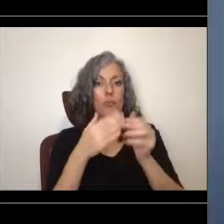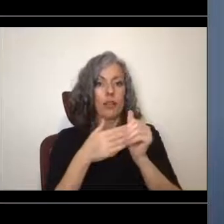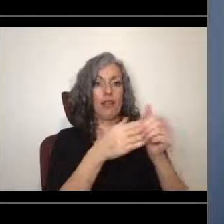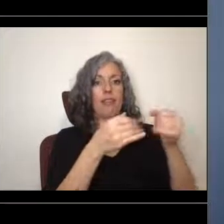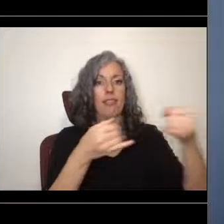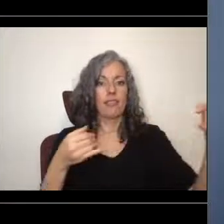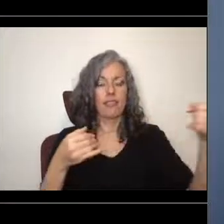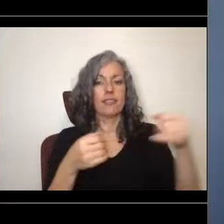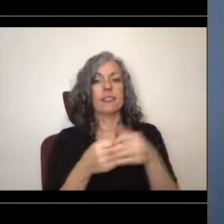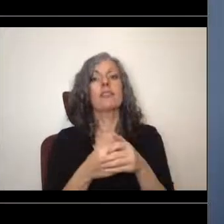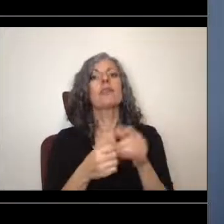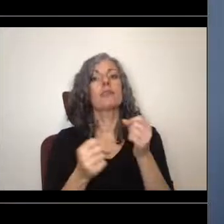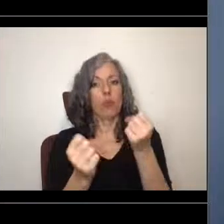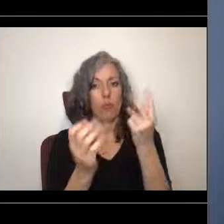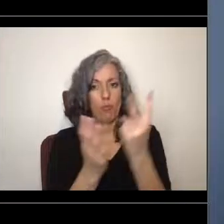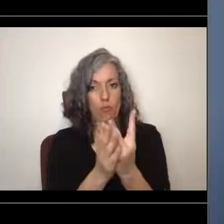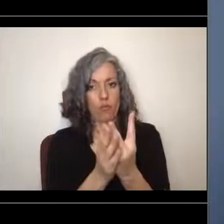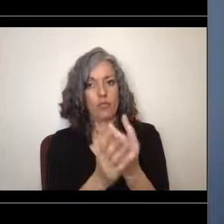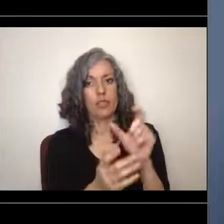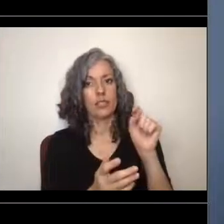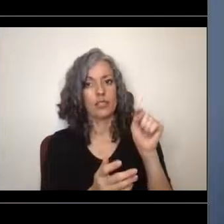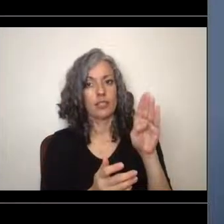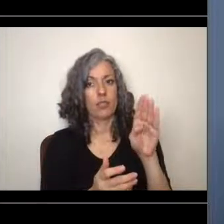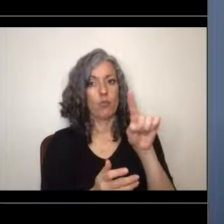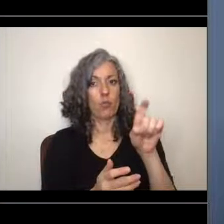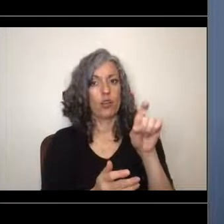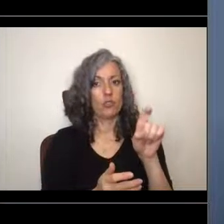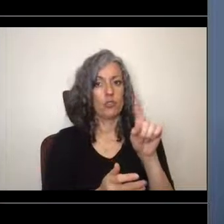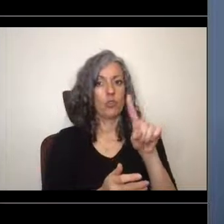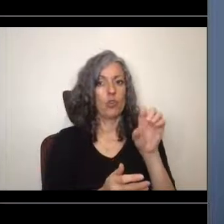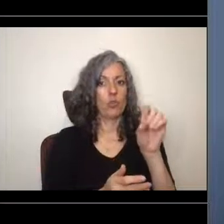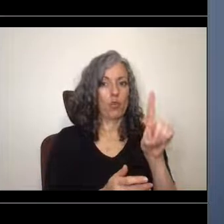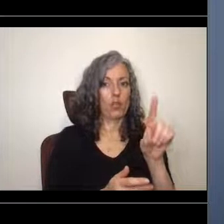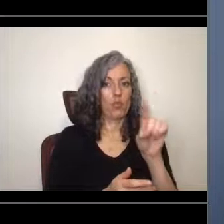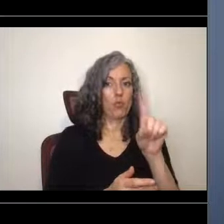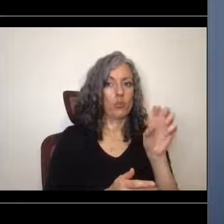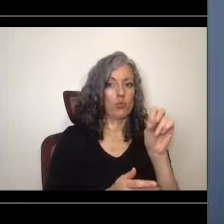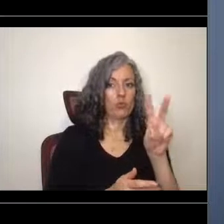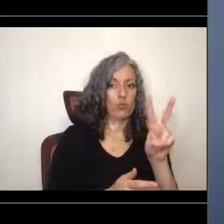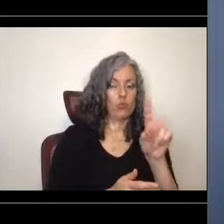your approval of tab 100, tab 101, 102, and 103.